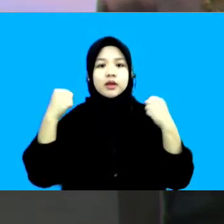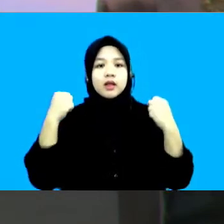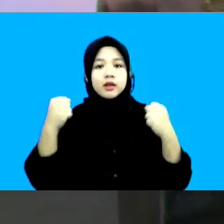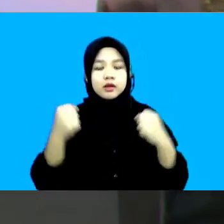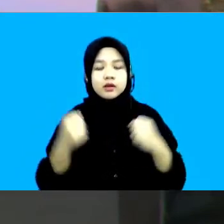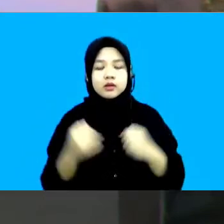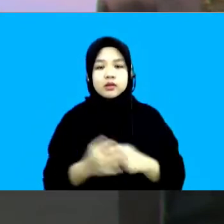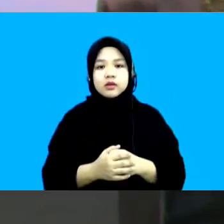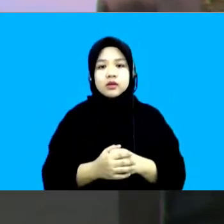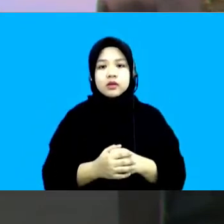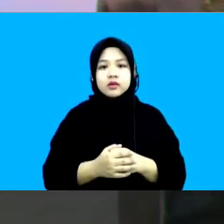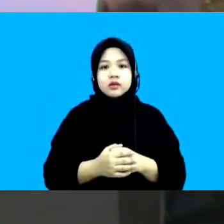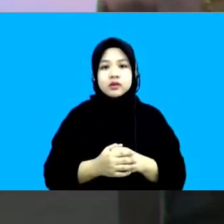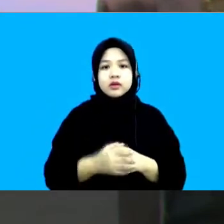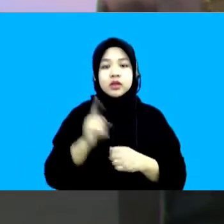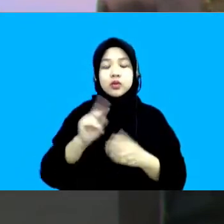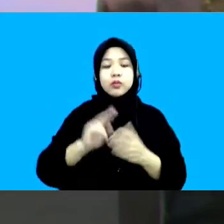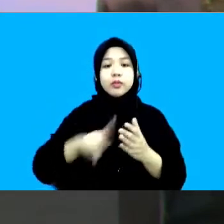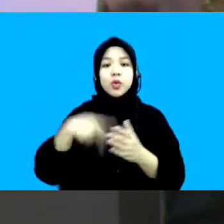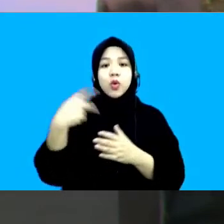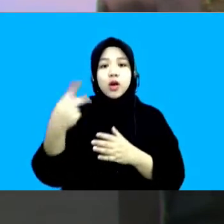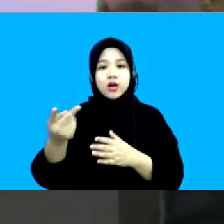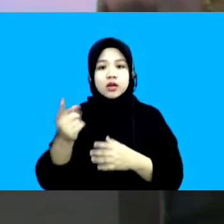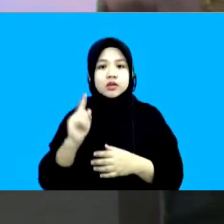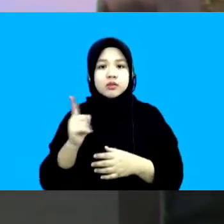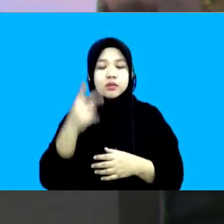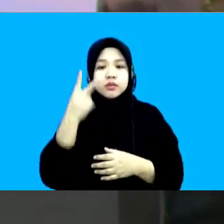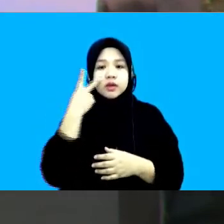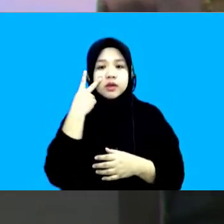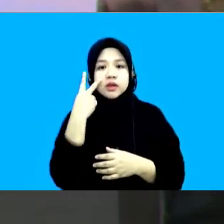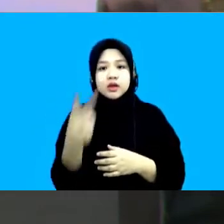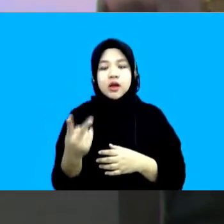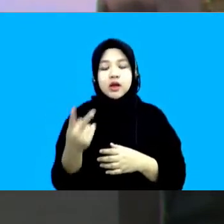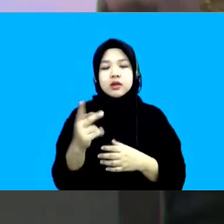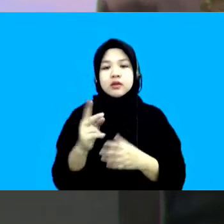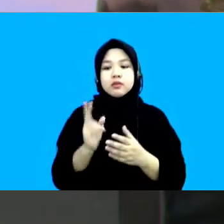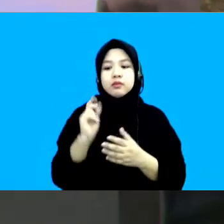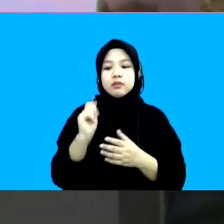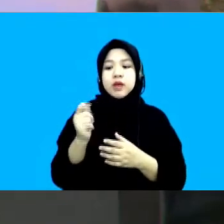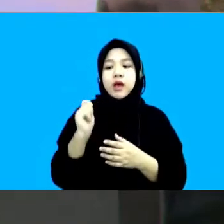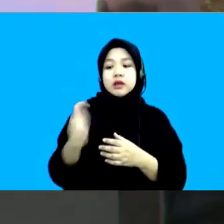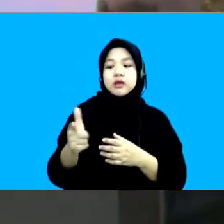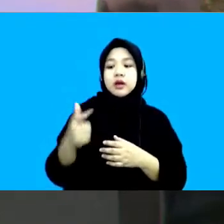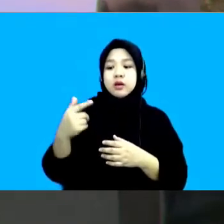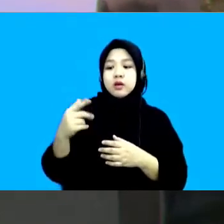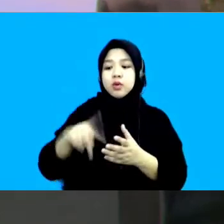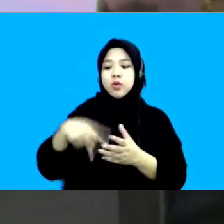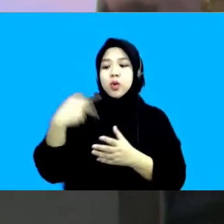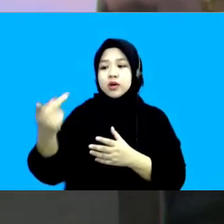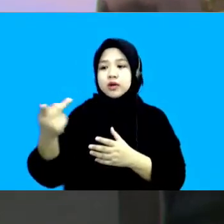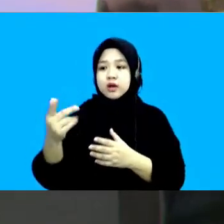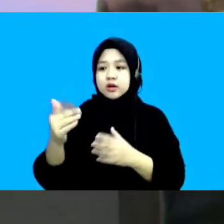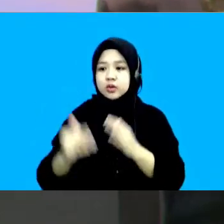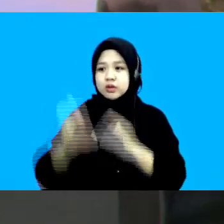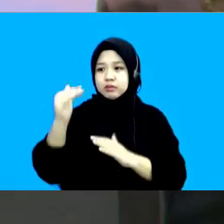access for that. And if you look at the study conducted by Asian Development Bank in Asia,